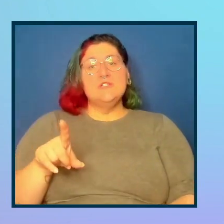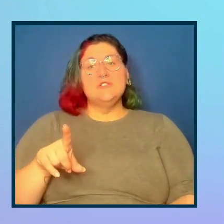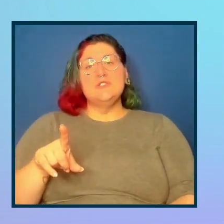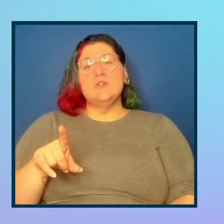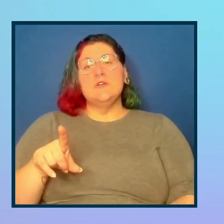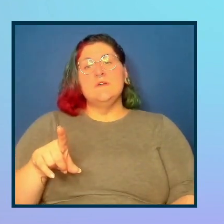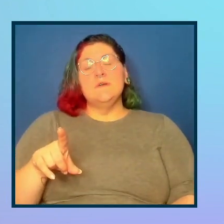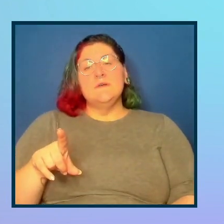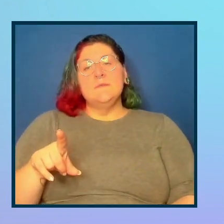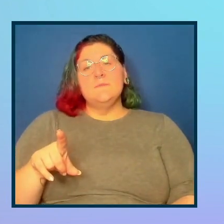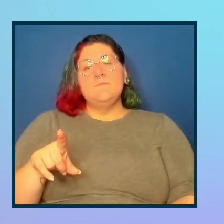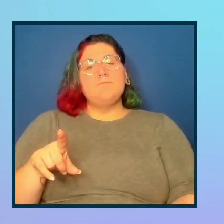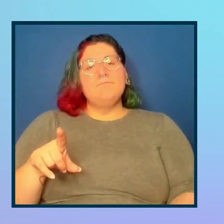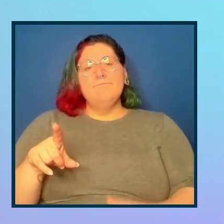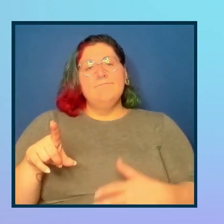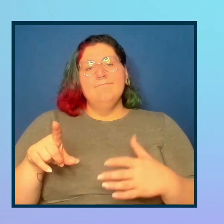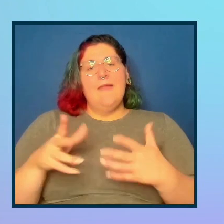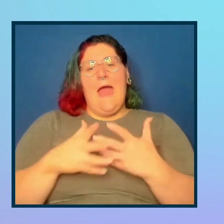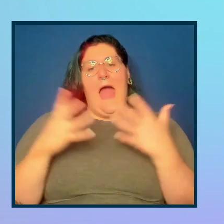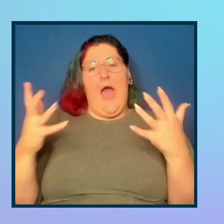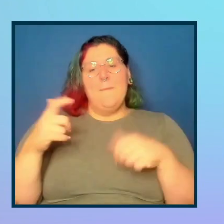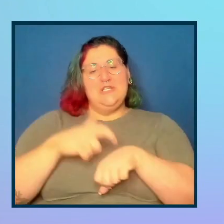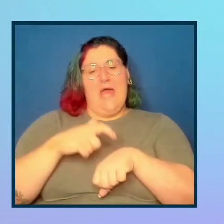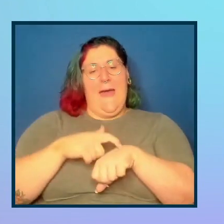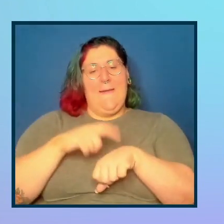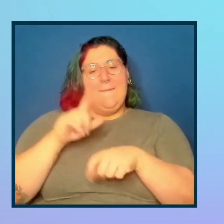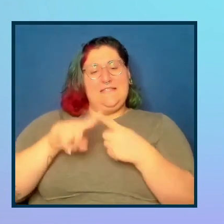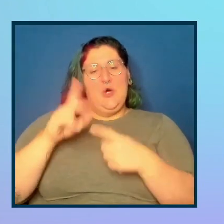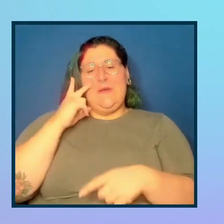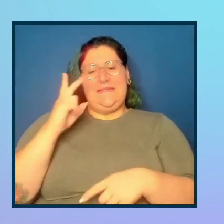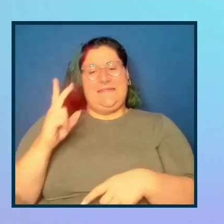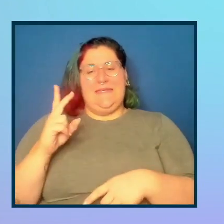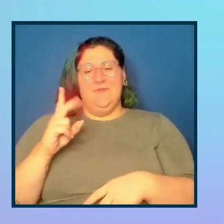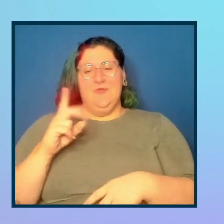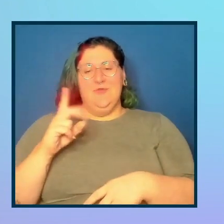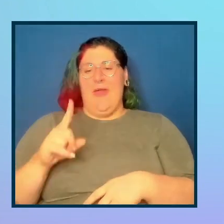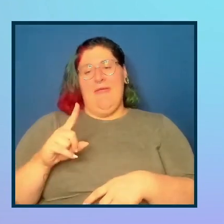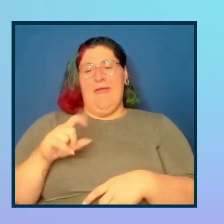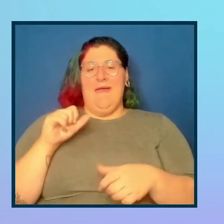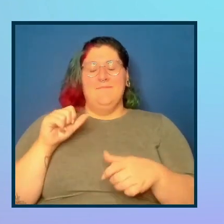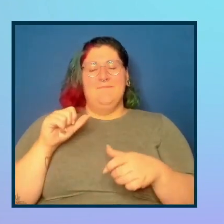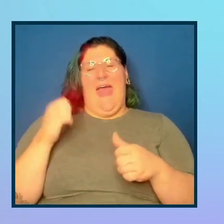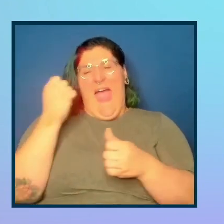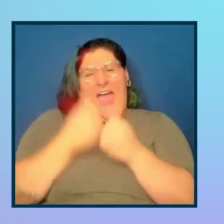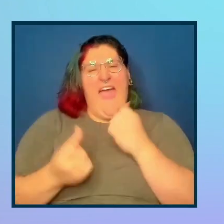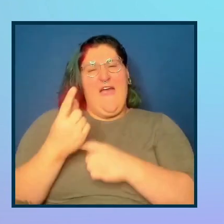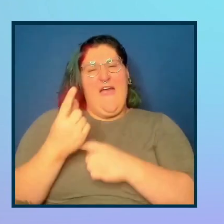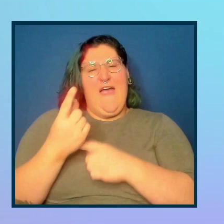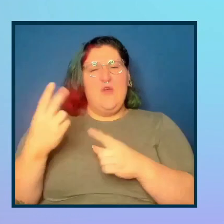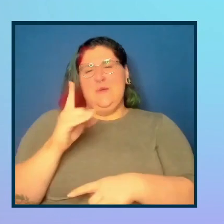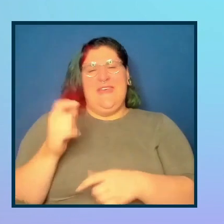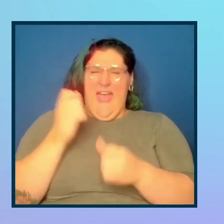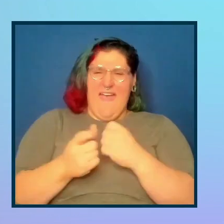how long before we see this really rolling out to the masses? Oh, that's a very